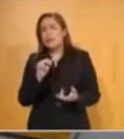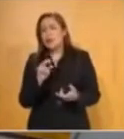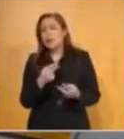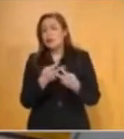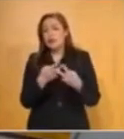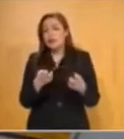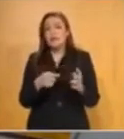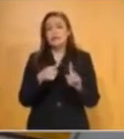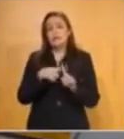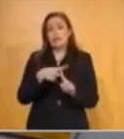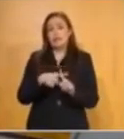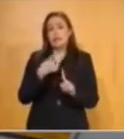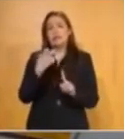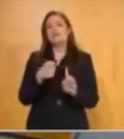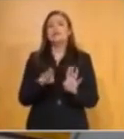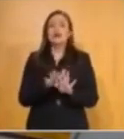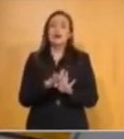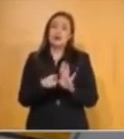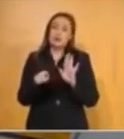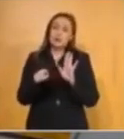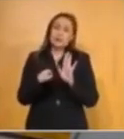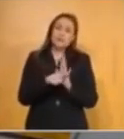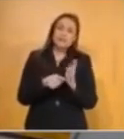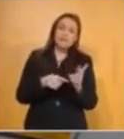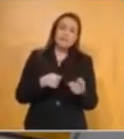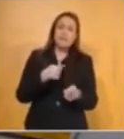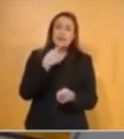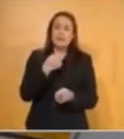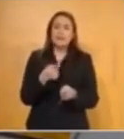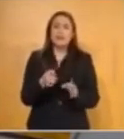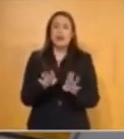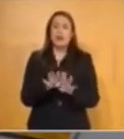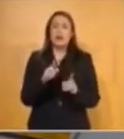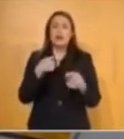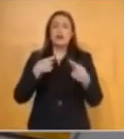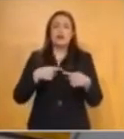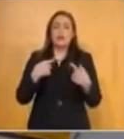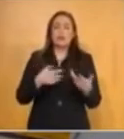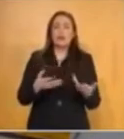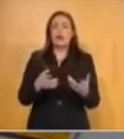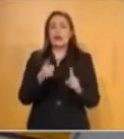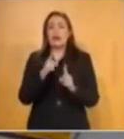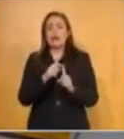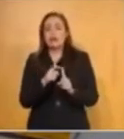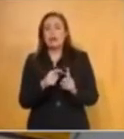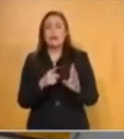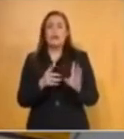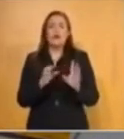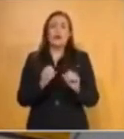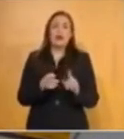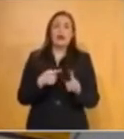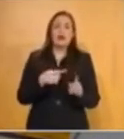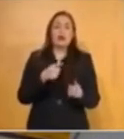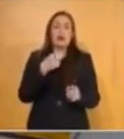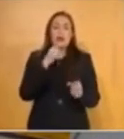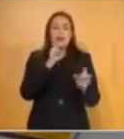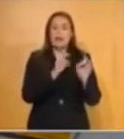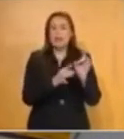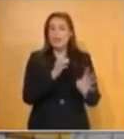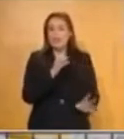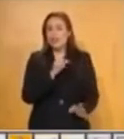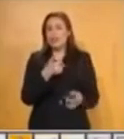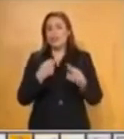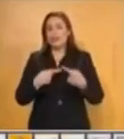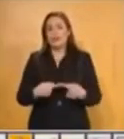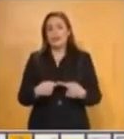Why? Because it refers to the person that is making mockery or laughing about the other people. Now we